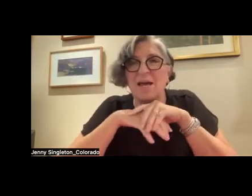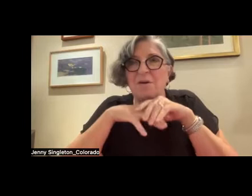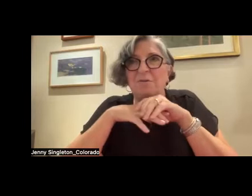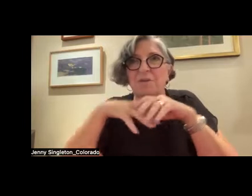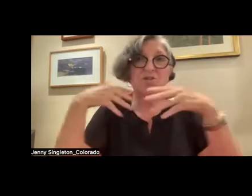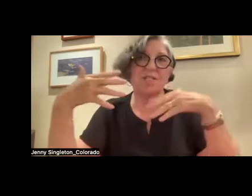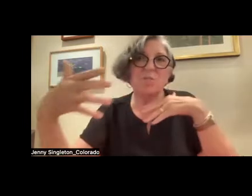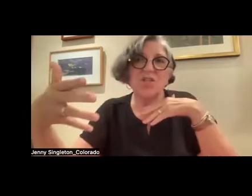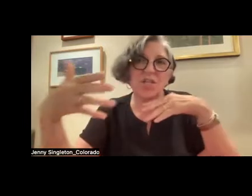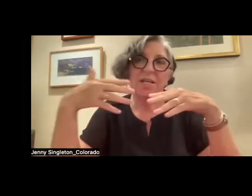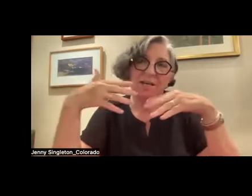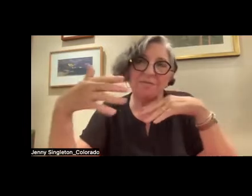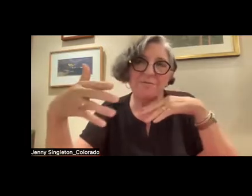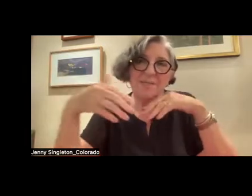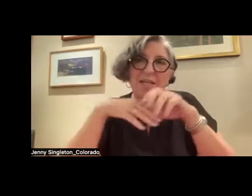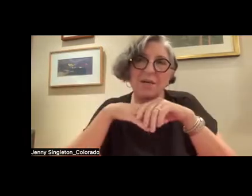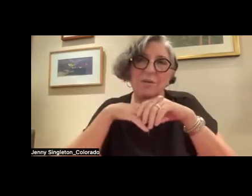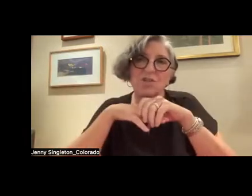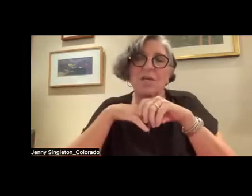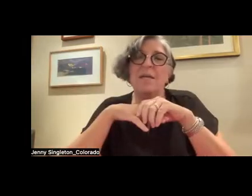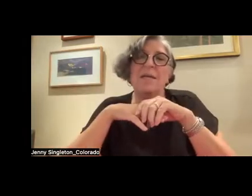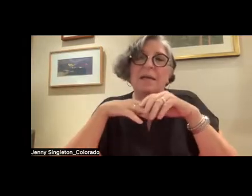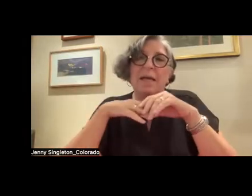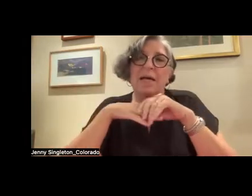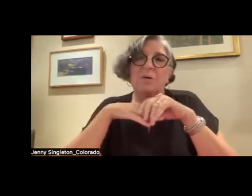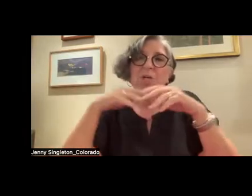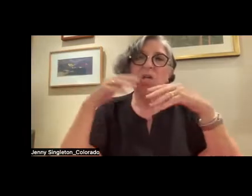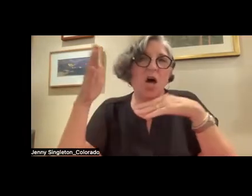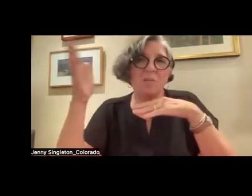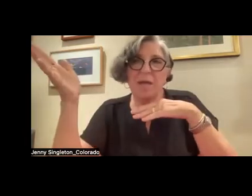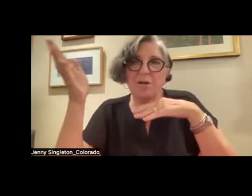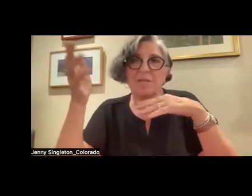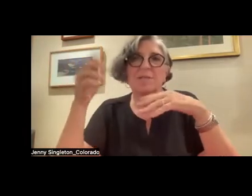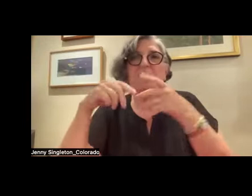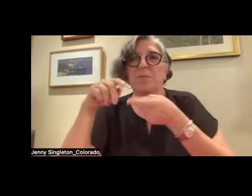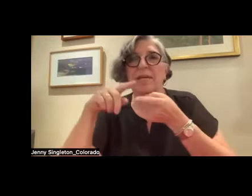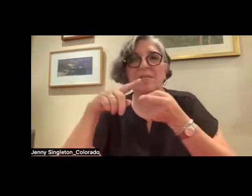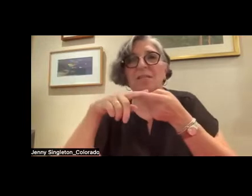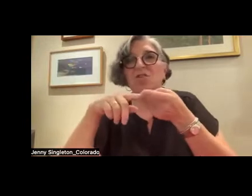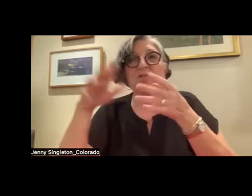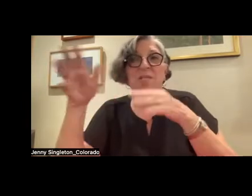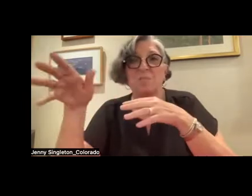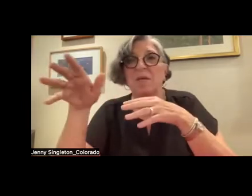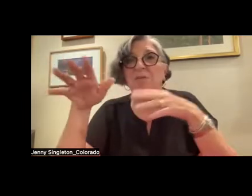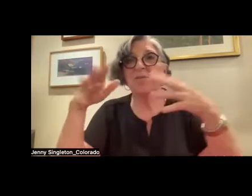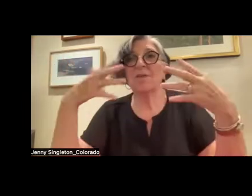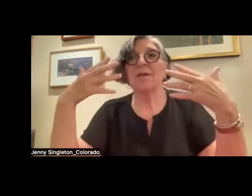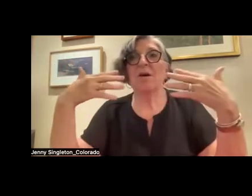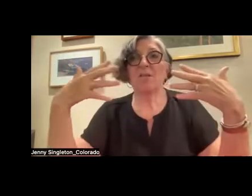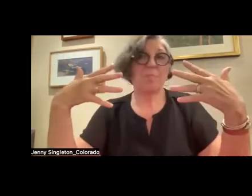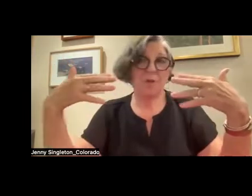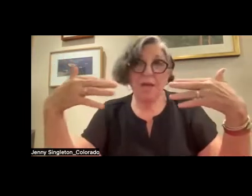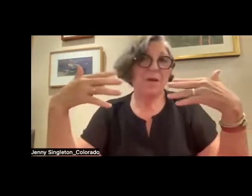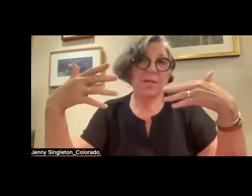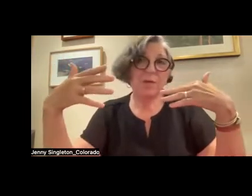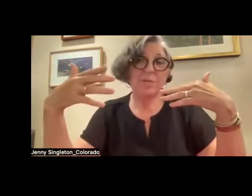in how the transmission of sign language, how non-parents, people like teachers and peers, are